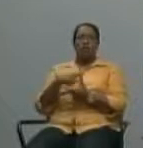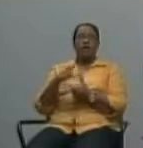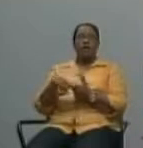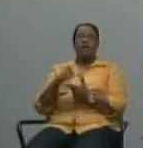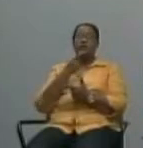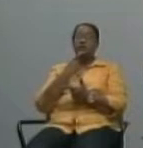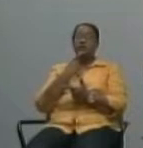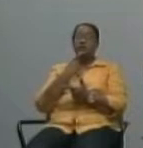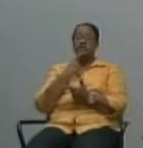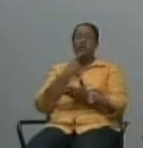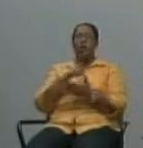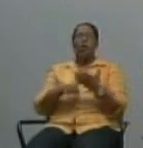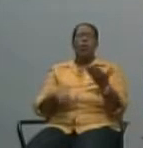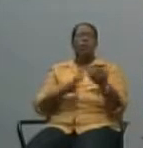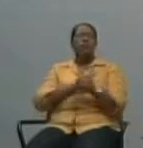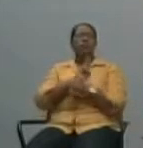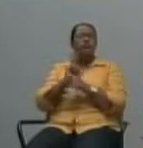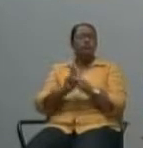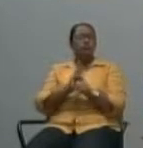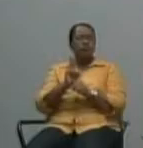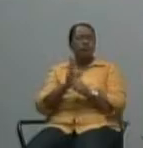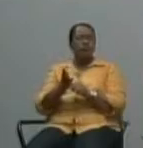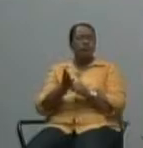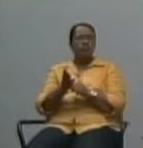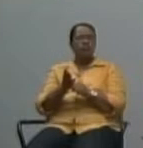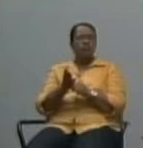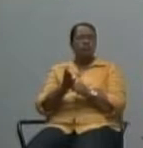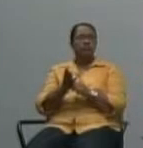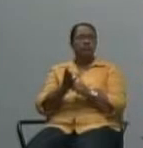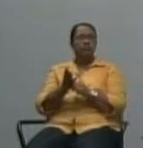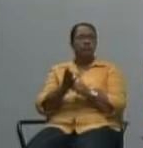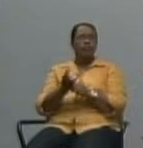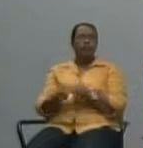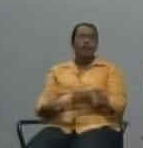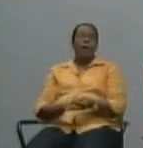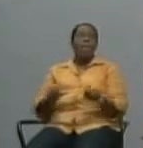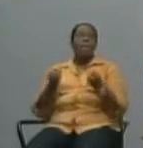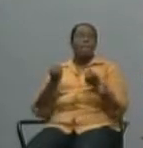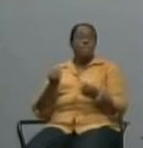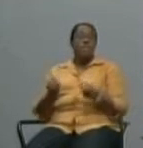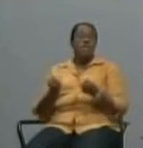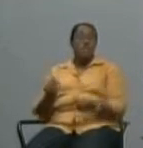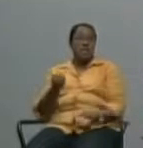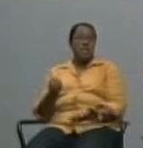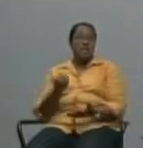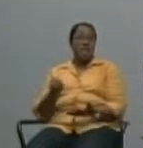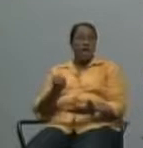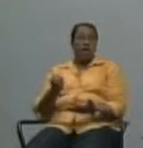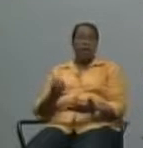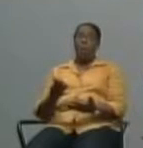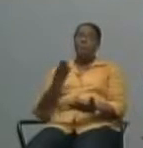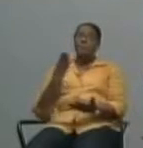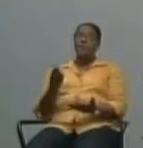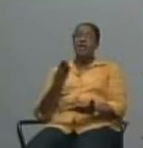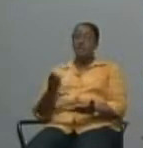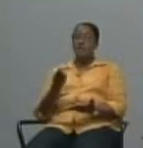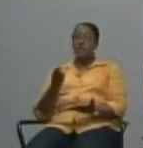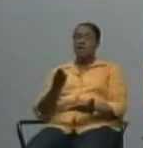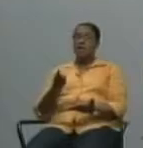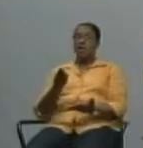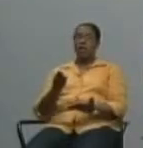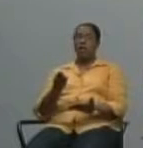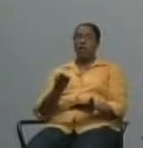what use will it be to be a millionaire, billionaire, if one day we have to lose our souls?